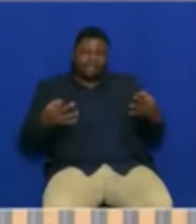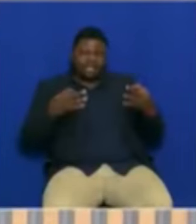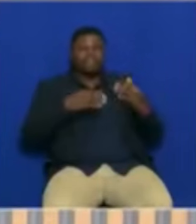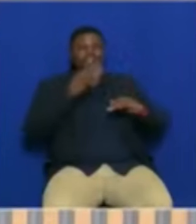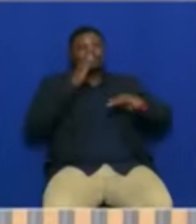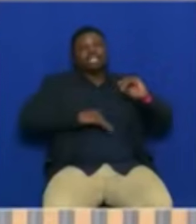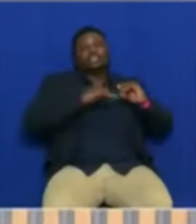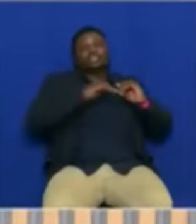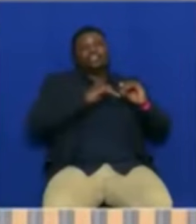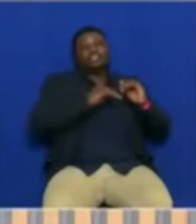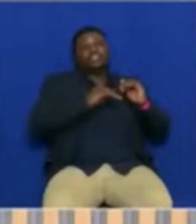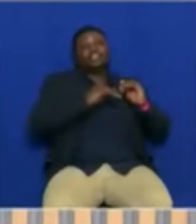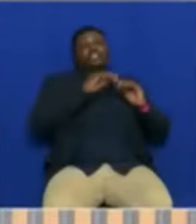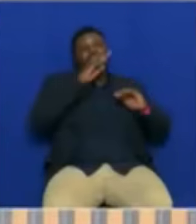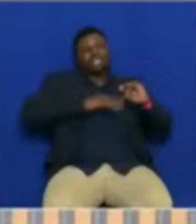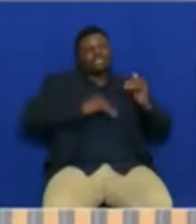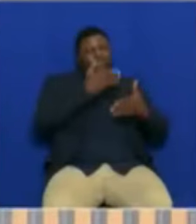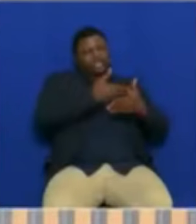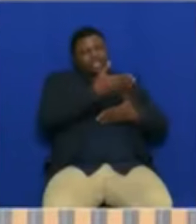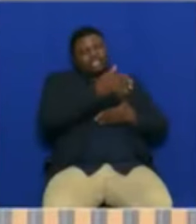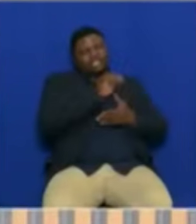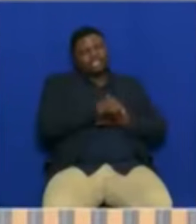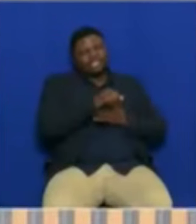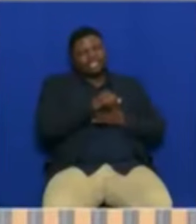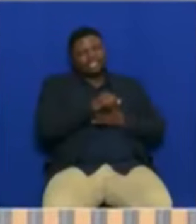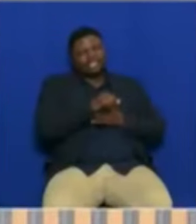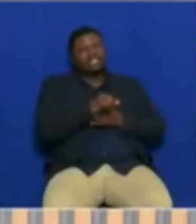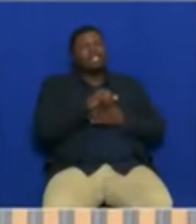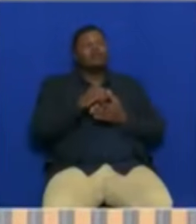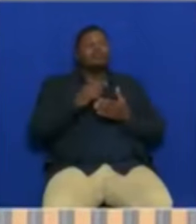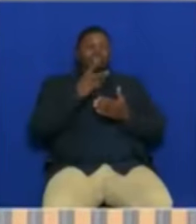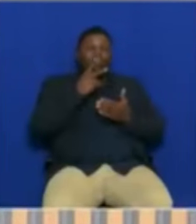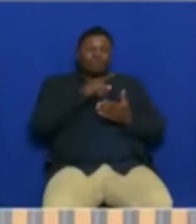at page 2438.